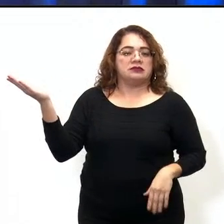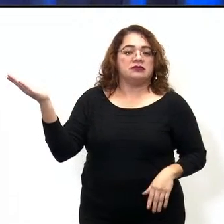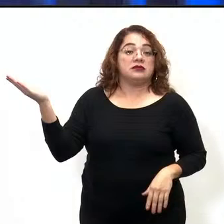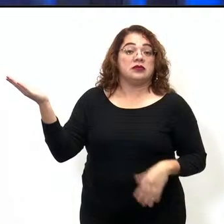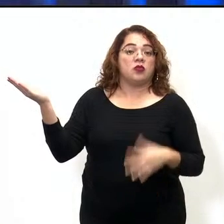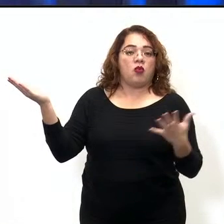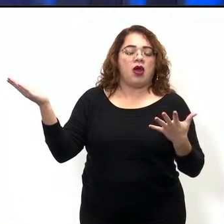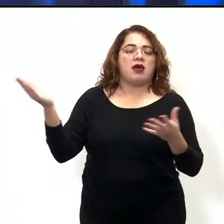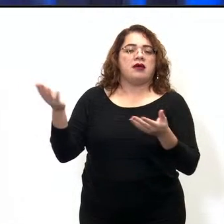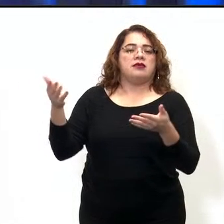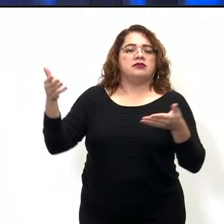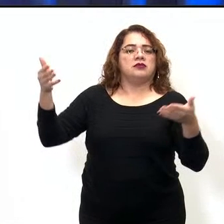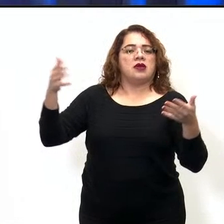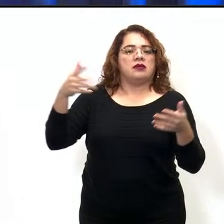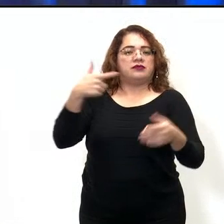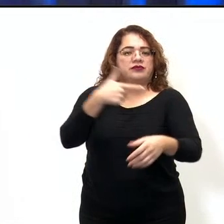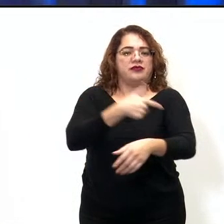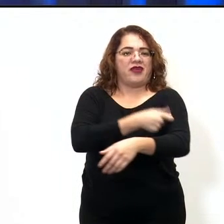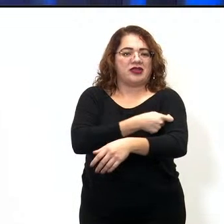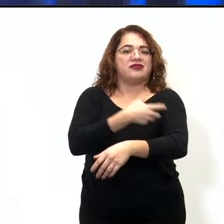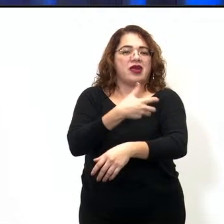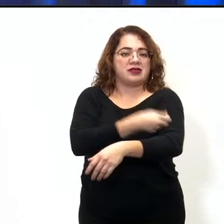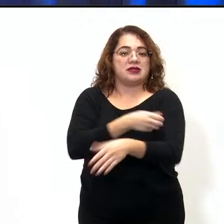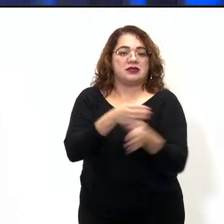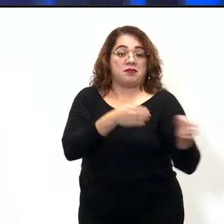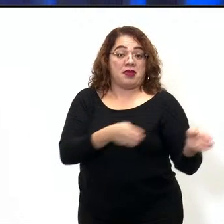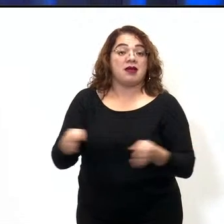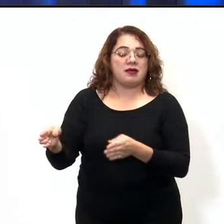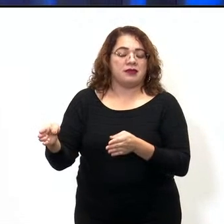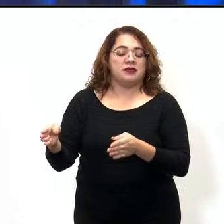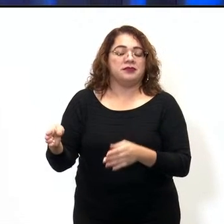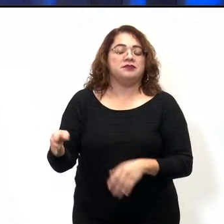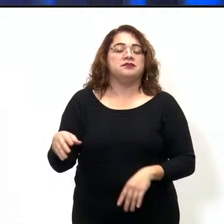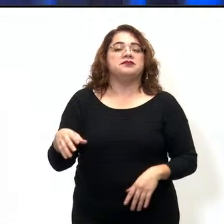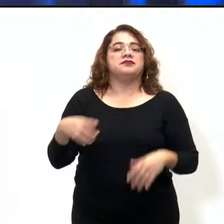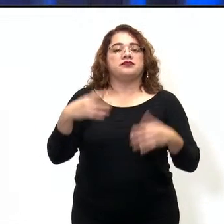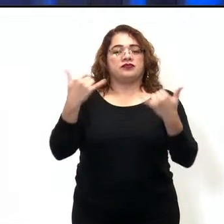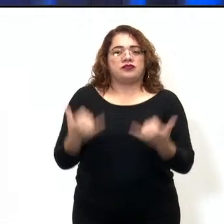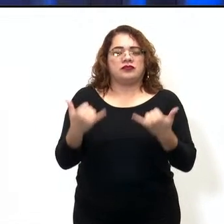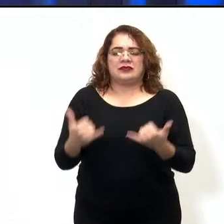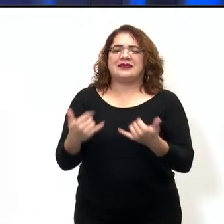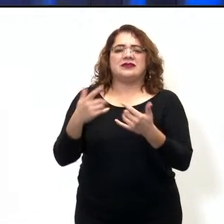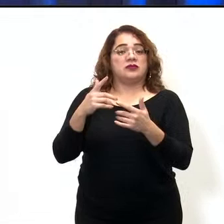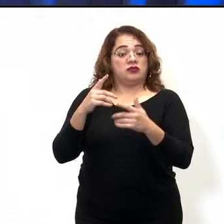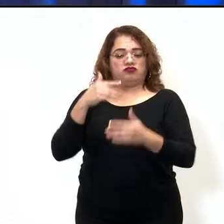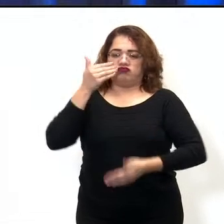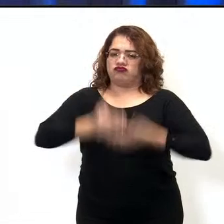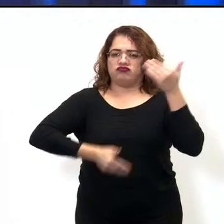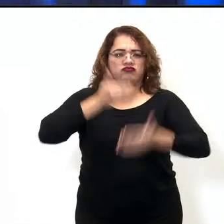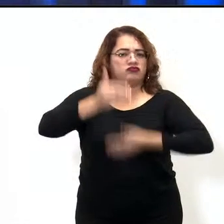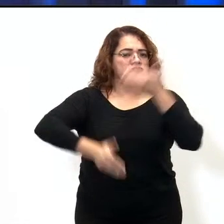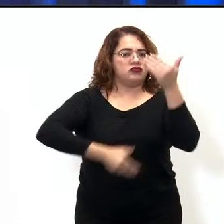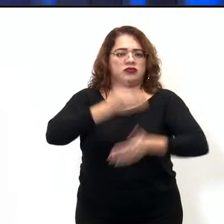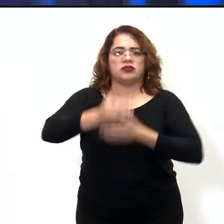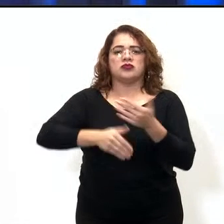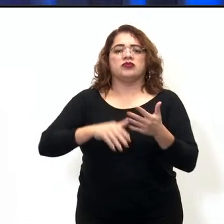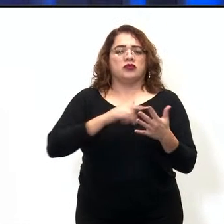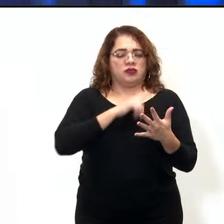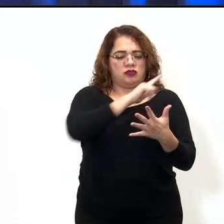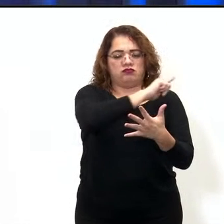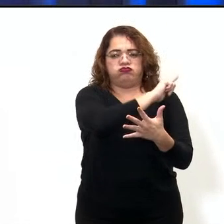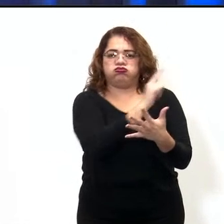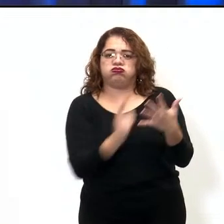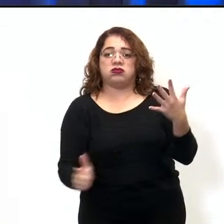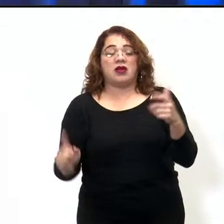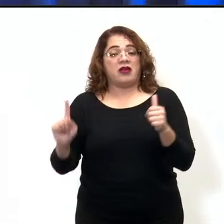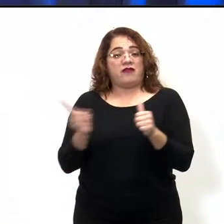plan. We are, of course, doing everything we can to get everyone vaccinated as soon as possible. Our